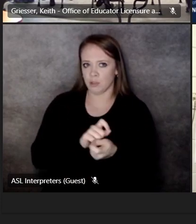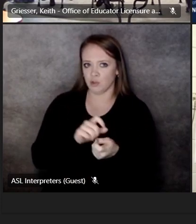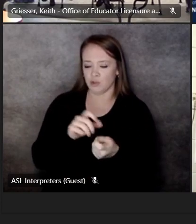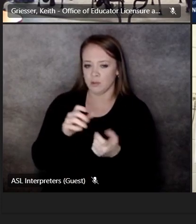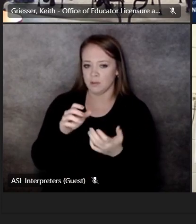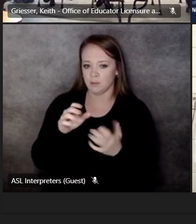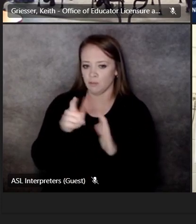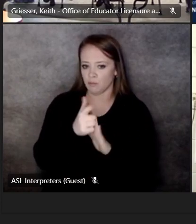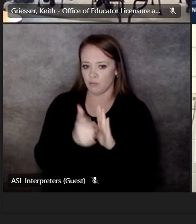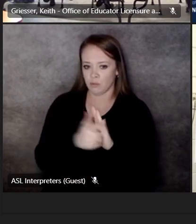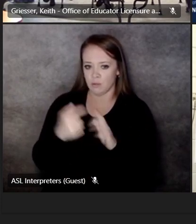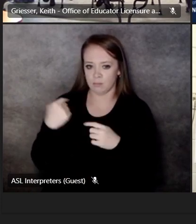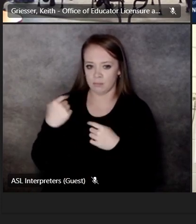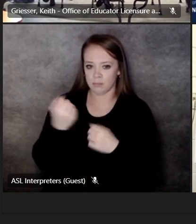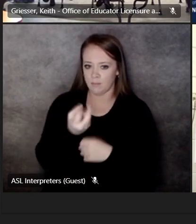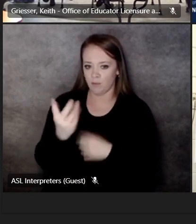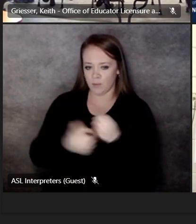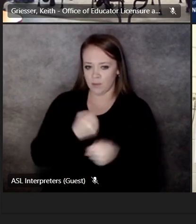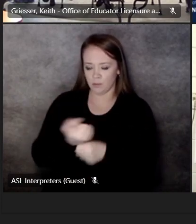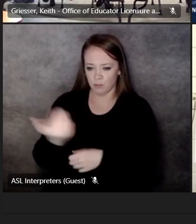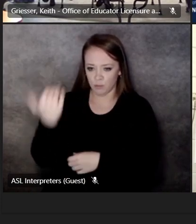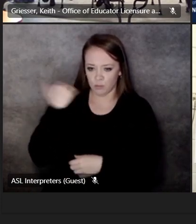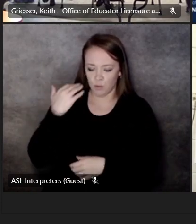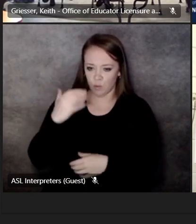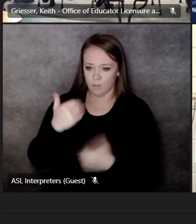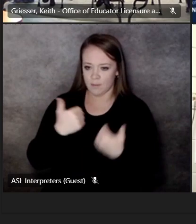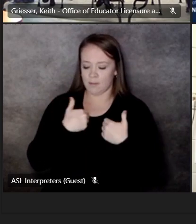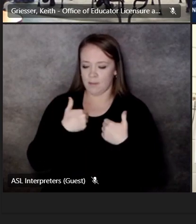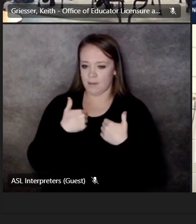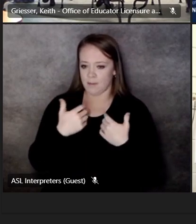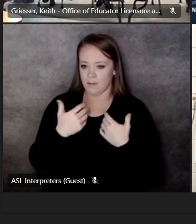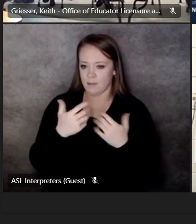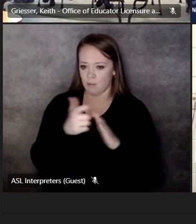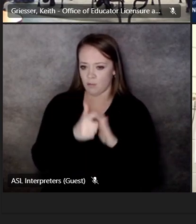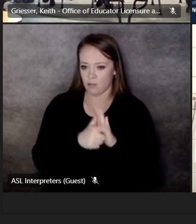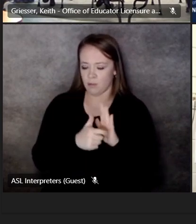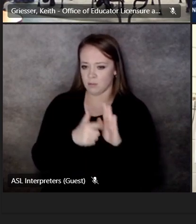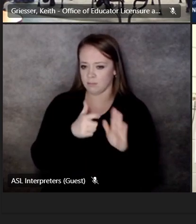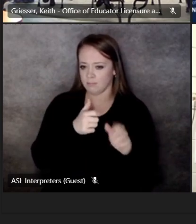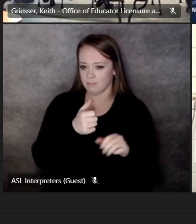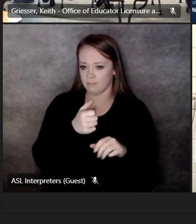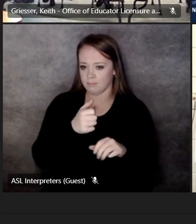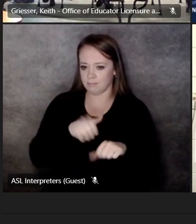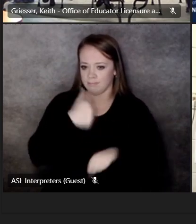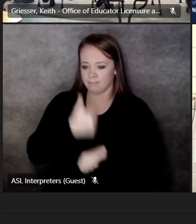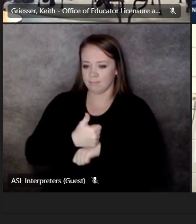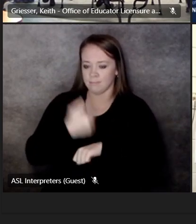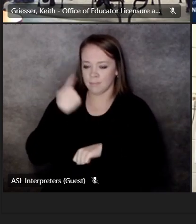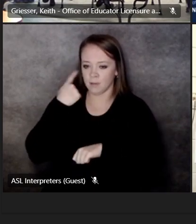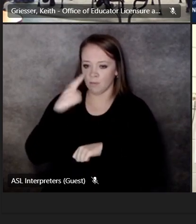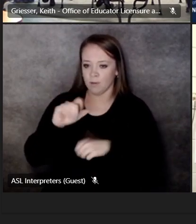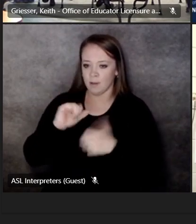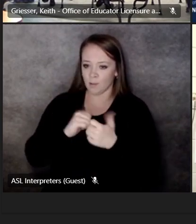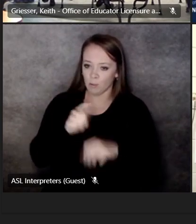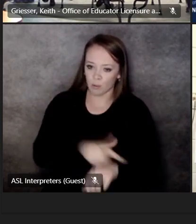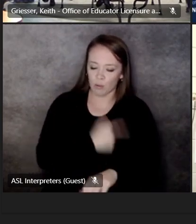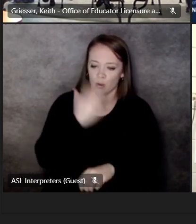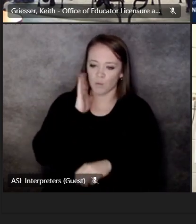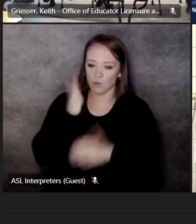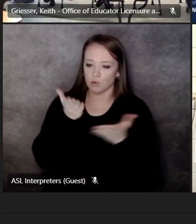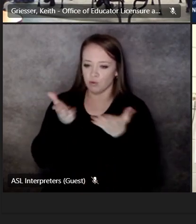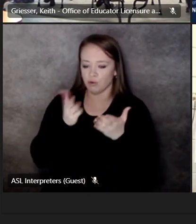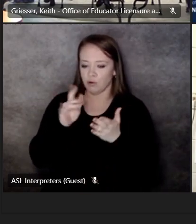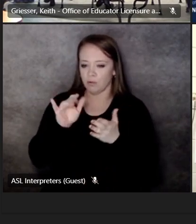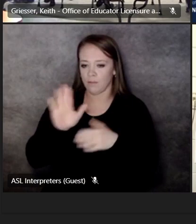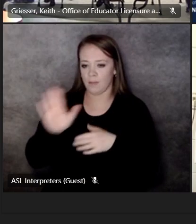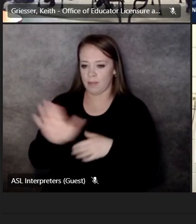some parameters put in place for the selection of those members and the duration of their term. So our student